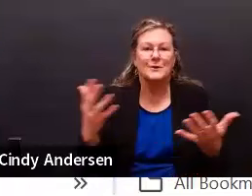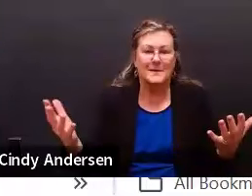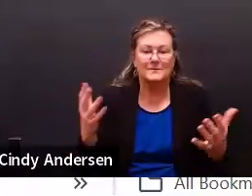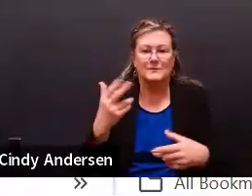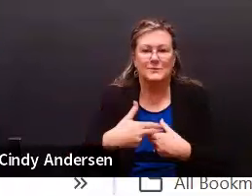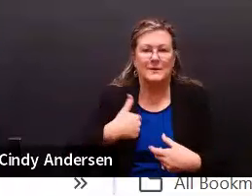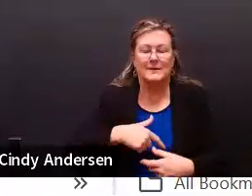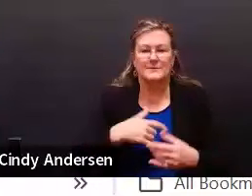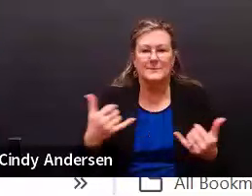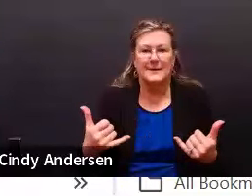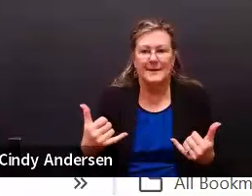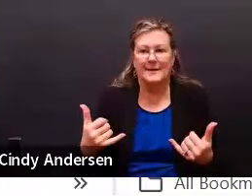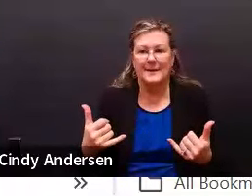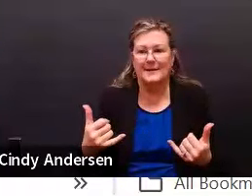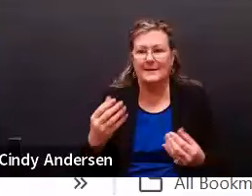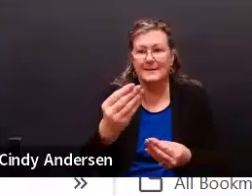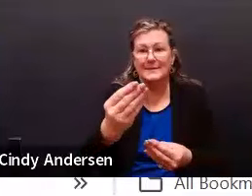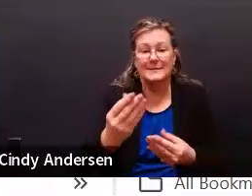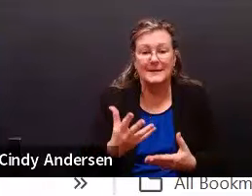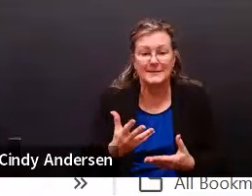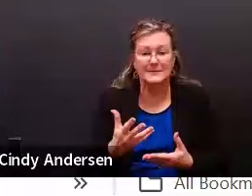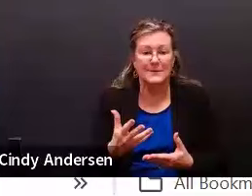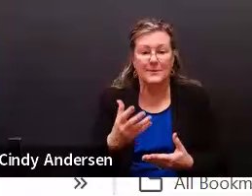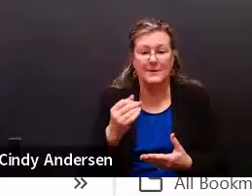joining us today. Please let us know in